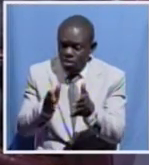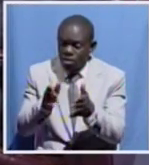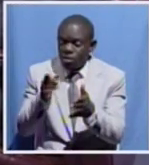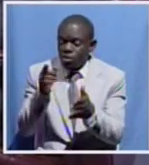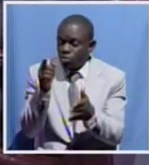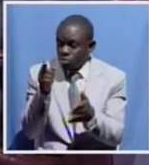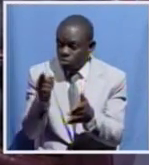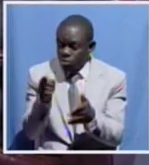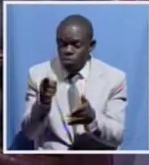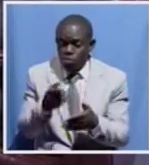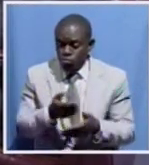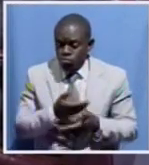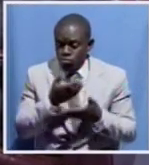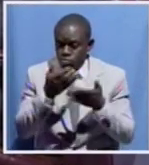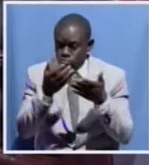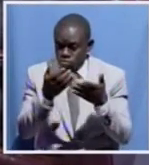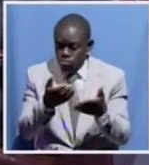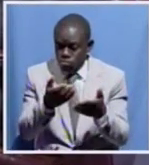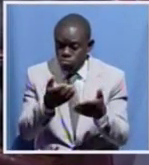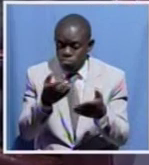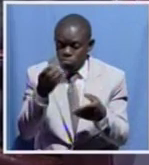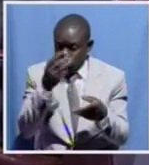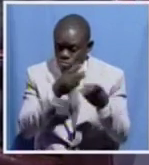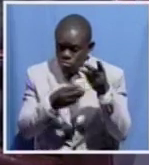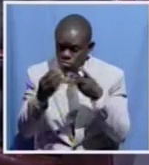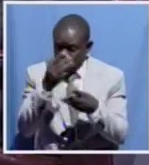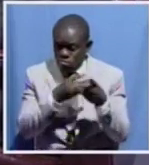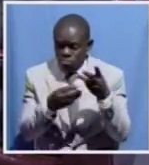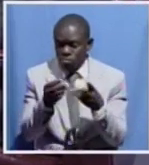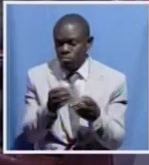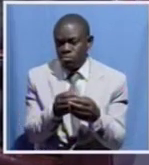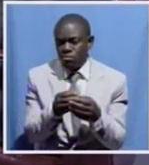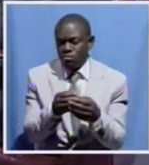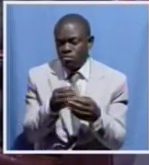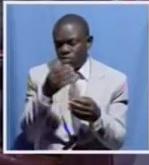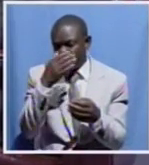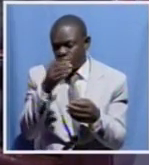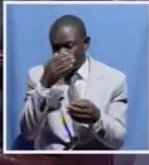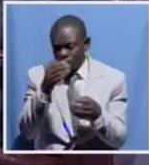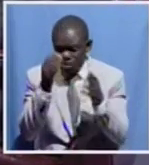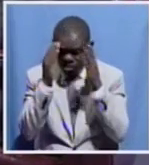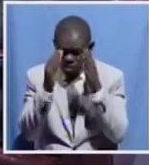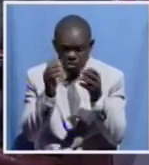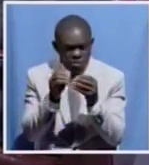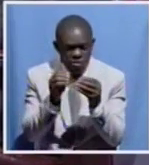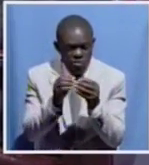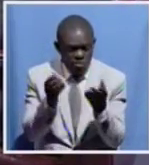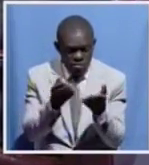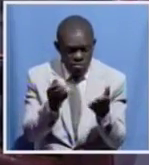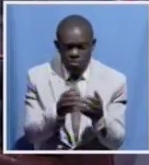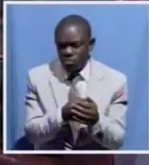concern about lack of movement on corruption and other issues. Shouldn't that concern